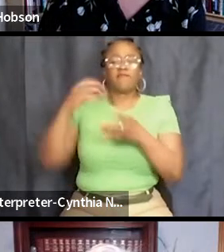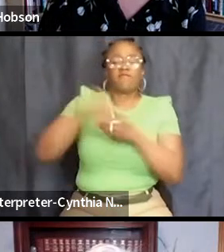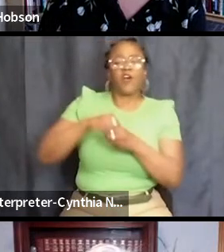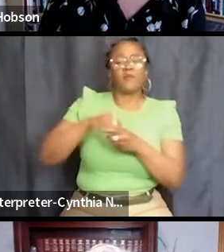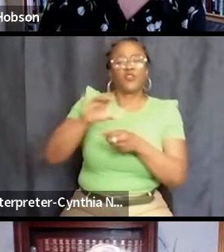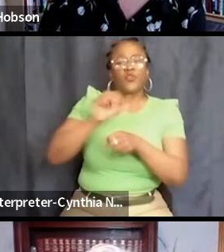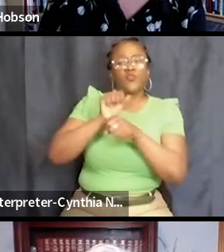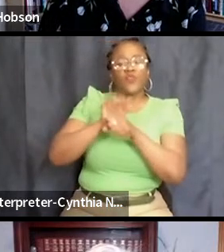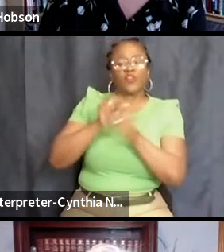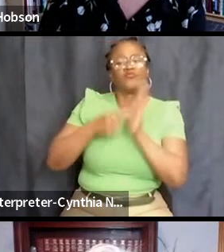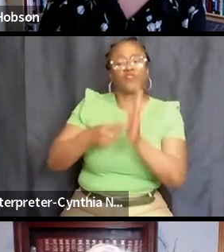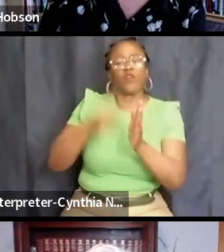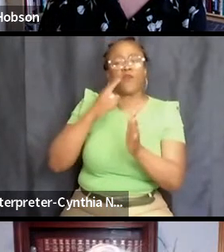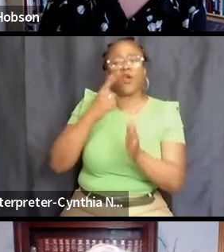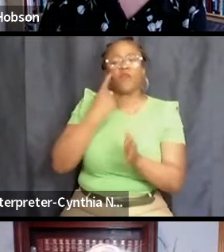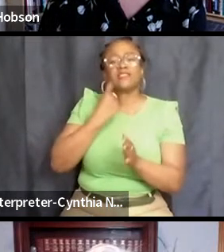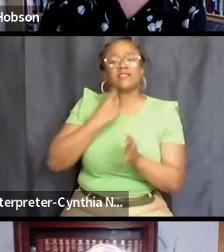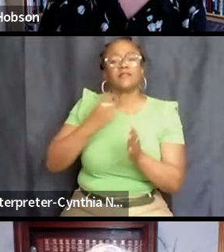recent past anew?